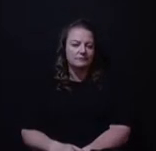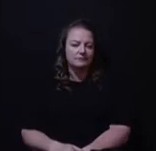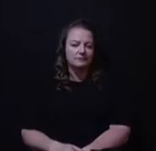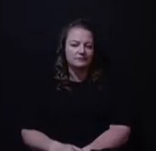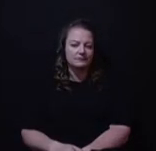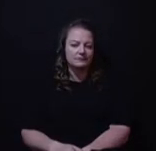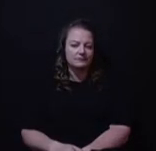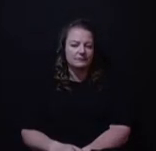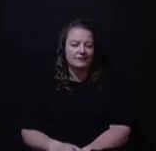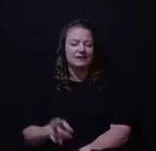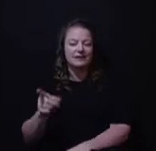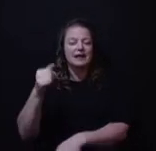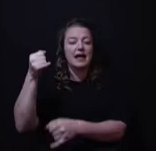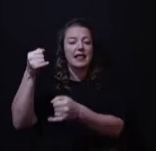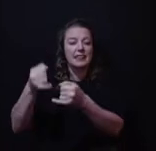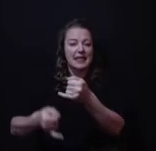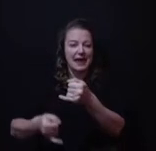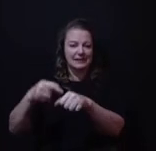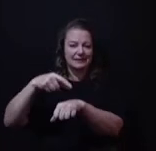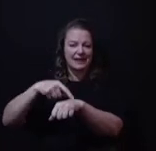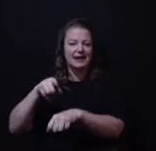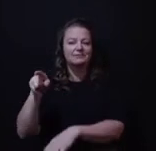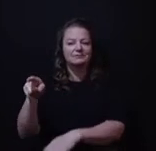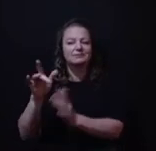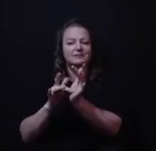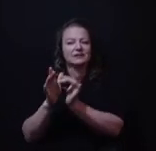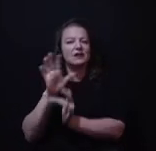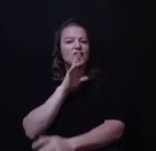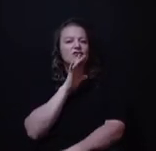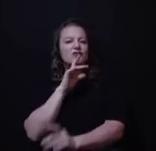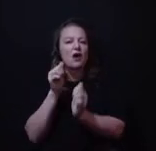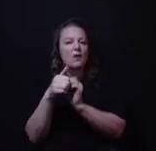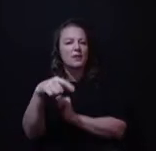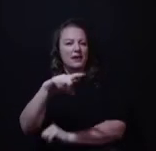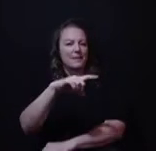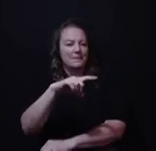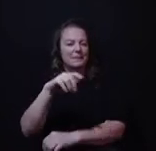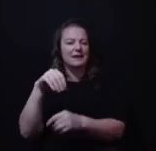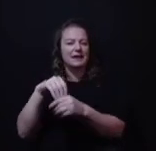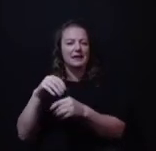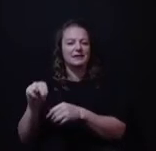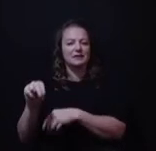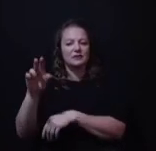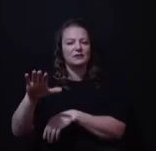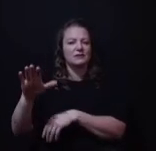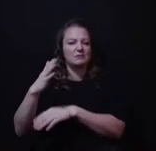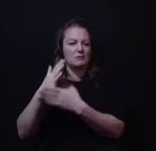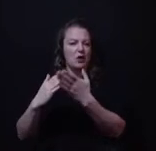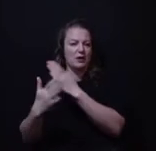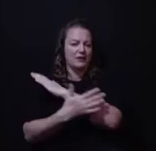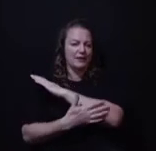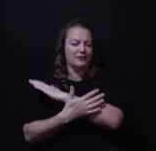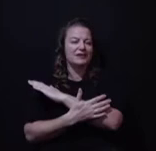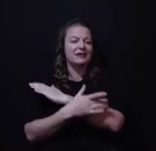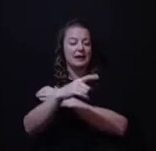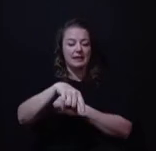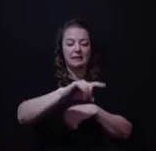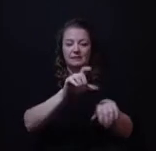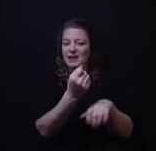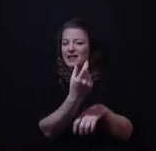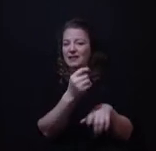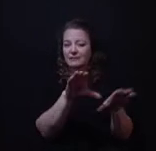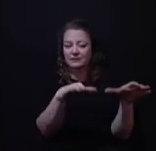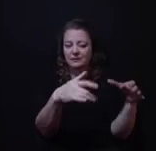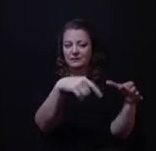This is the last time that he's going to talk to them in the northern part of the country. This is where they all grew up, every single one